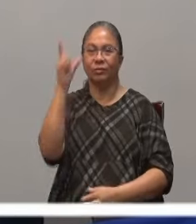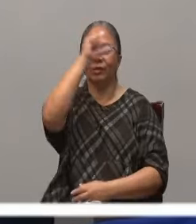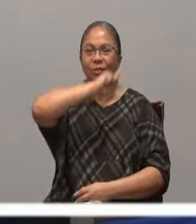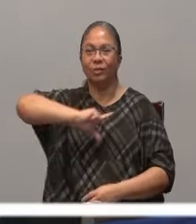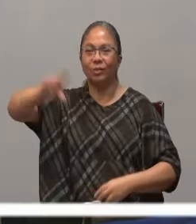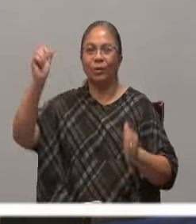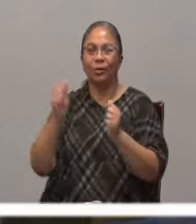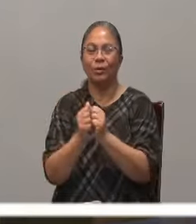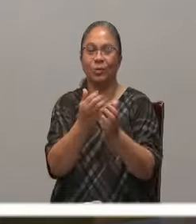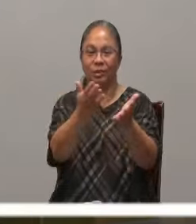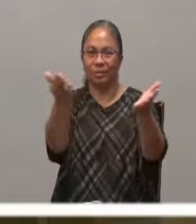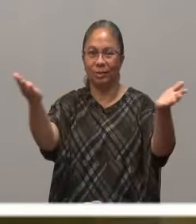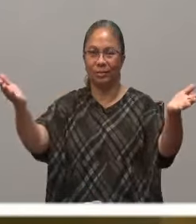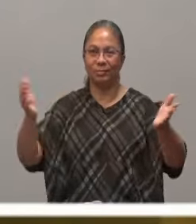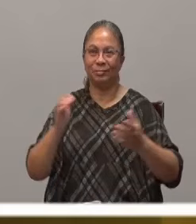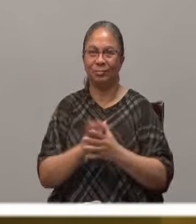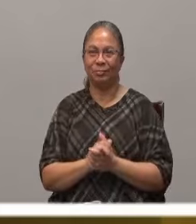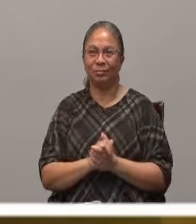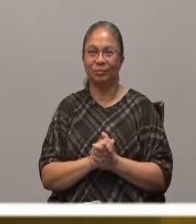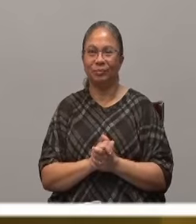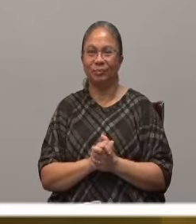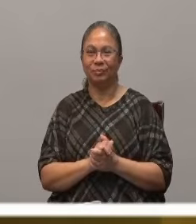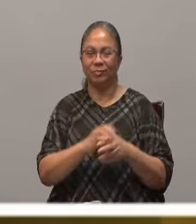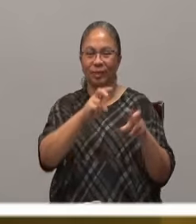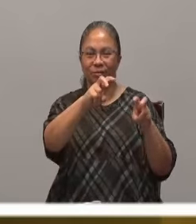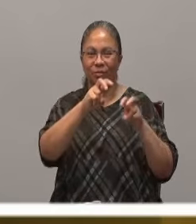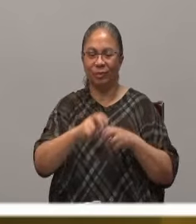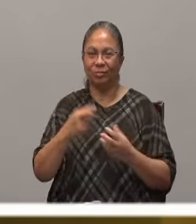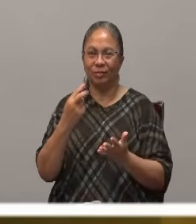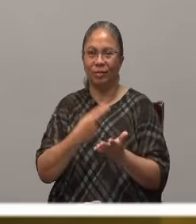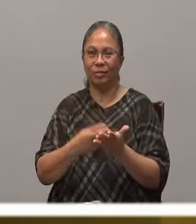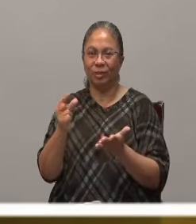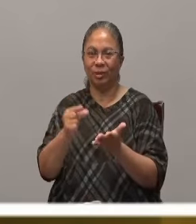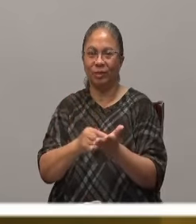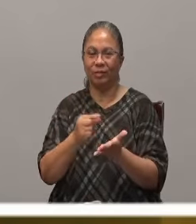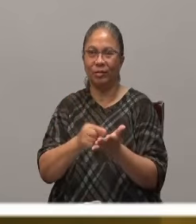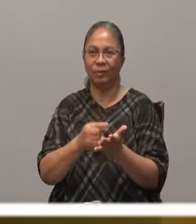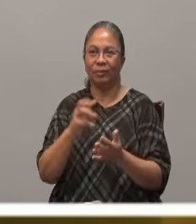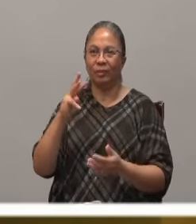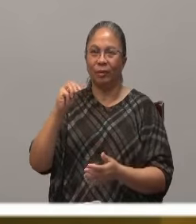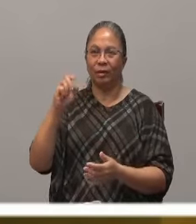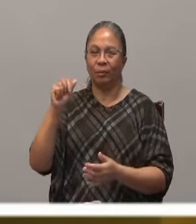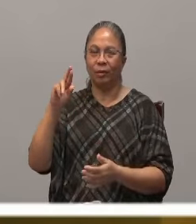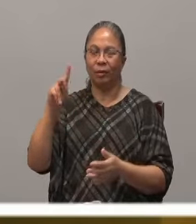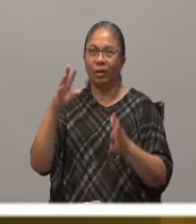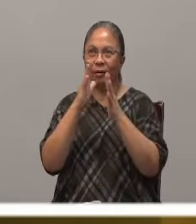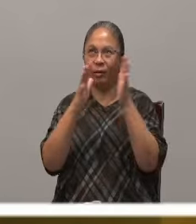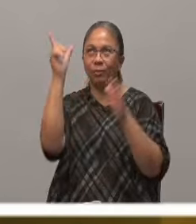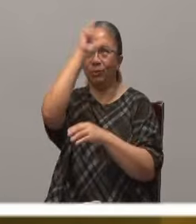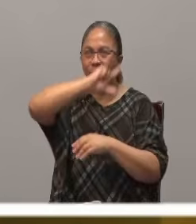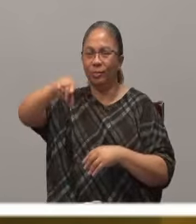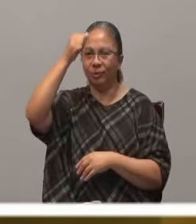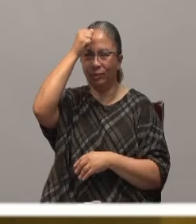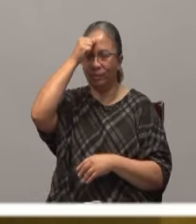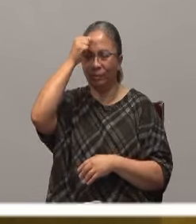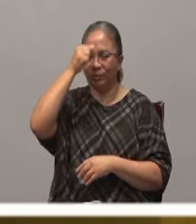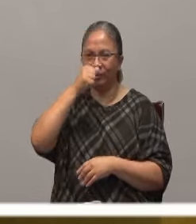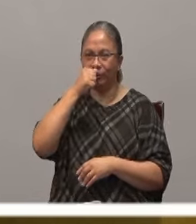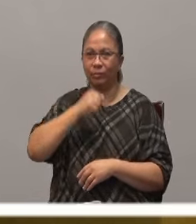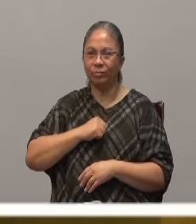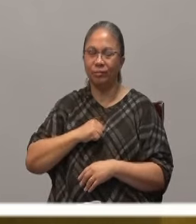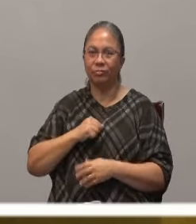Lord be with you. And with your spirit. A reading from the Holy Gospel according to Mark. Glory to you, O Lord.